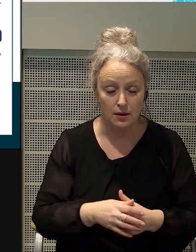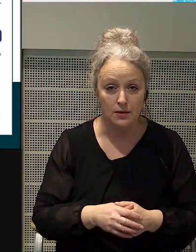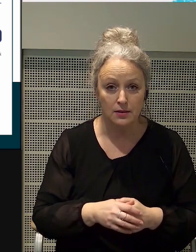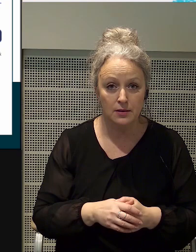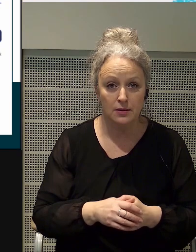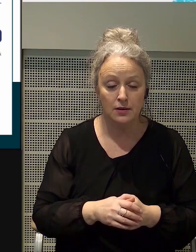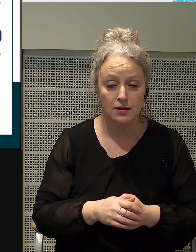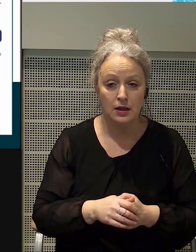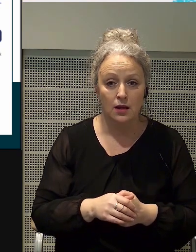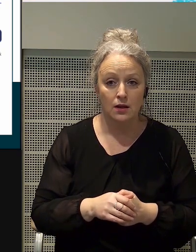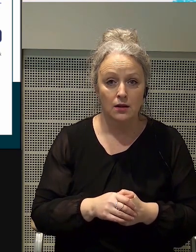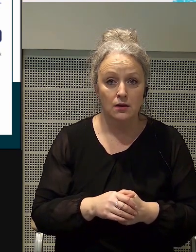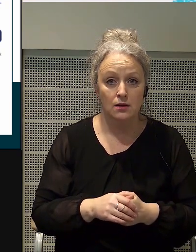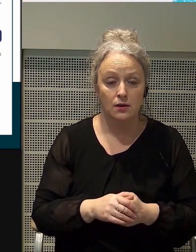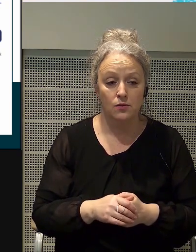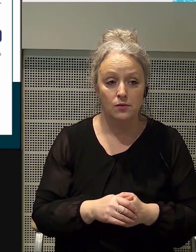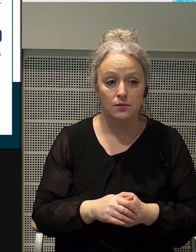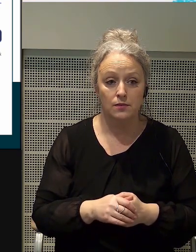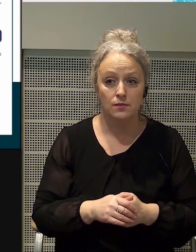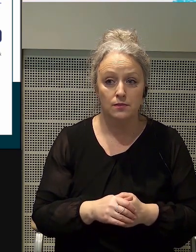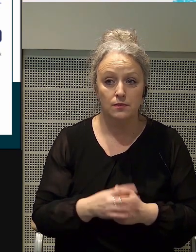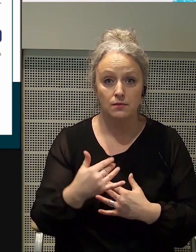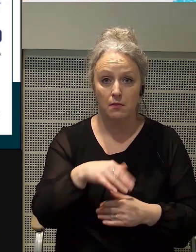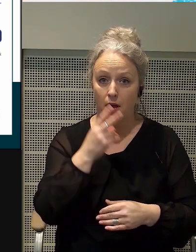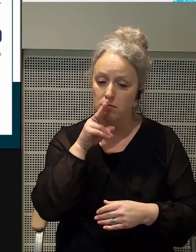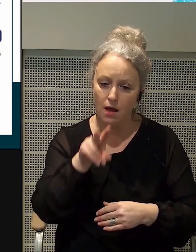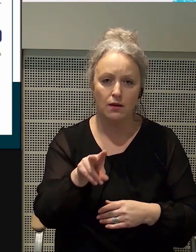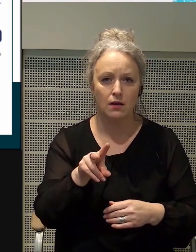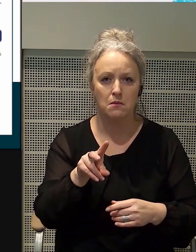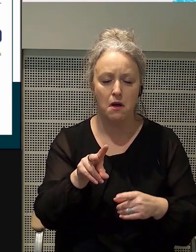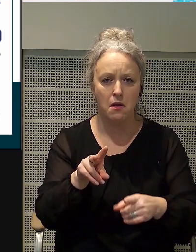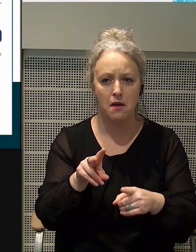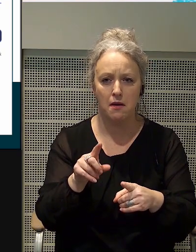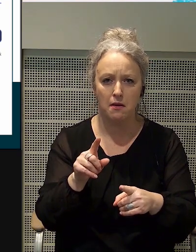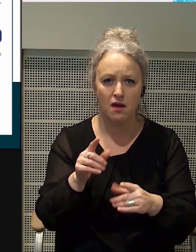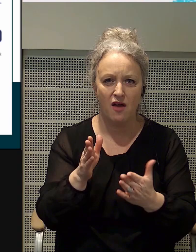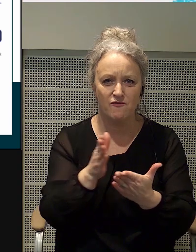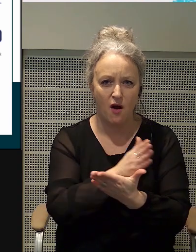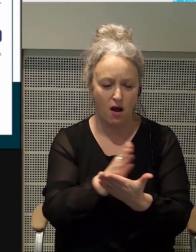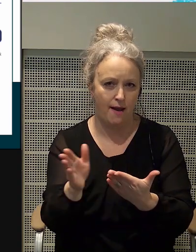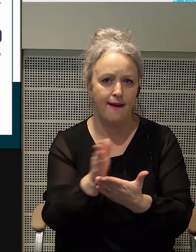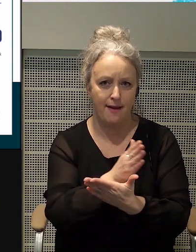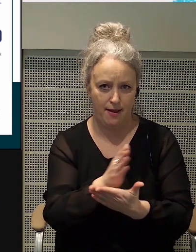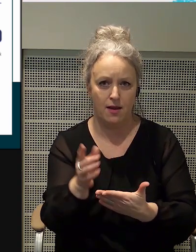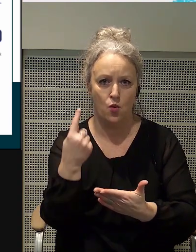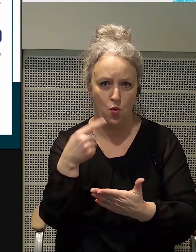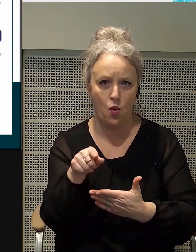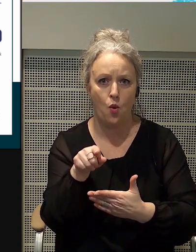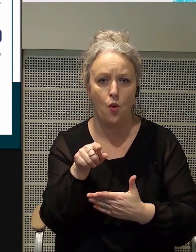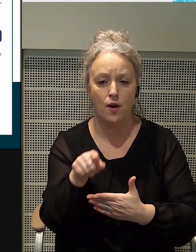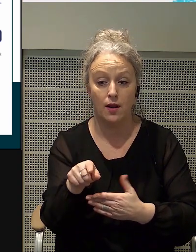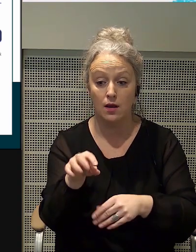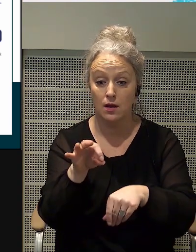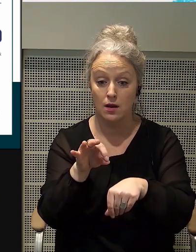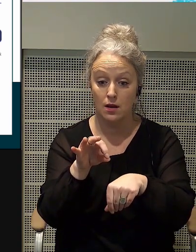and we could see clear differences between patients on different types of treatments, patients with different severities of illness, and that was